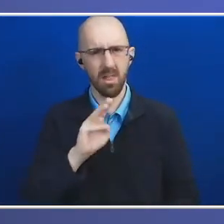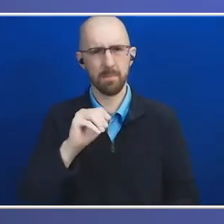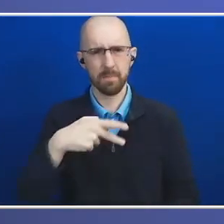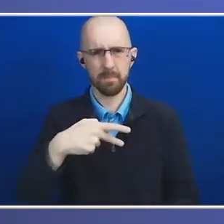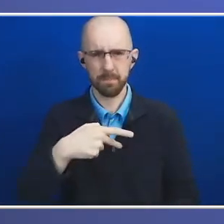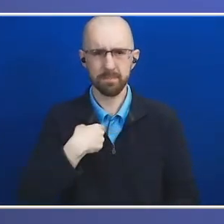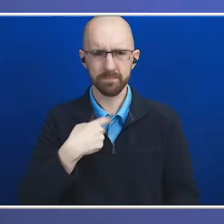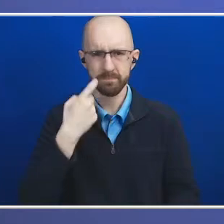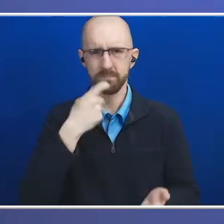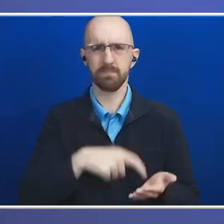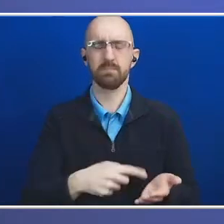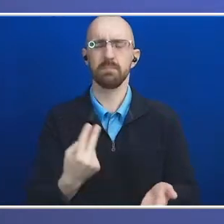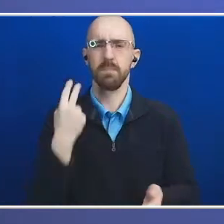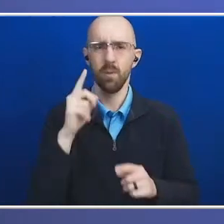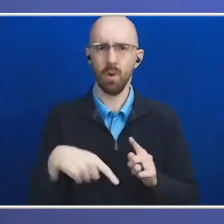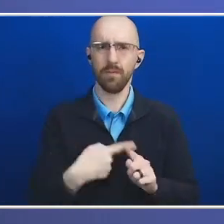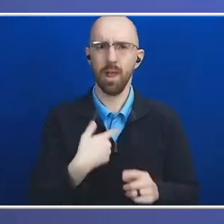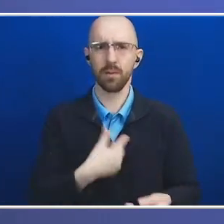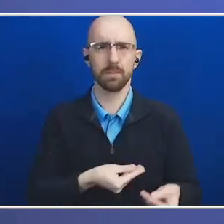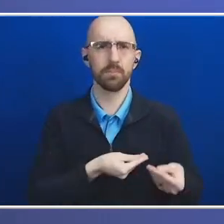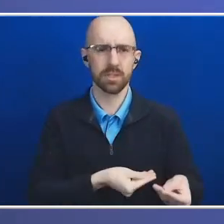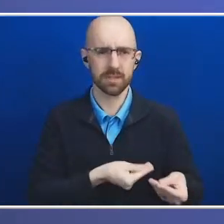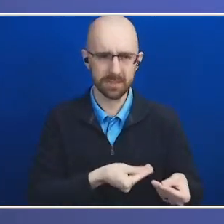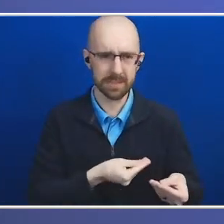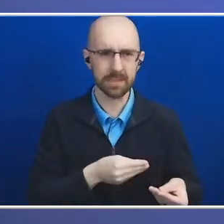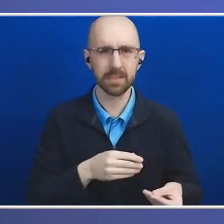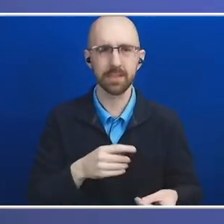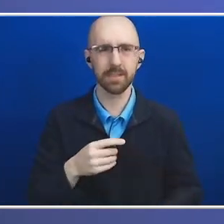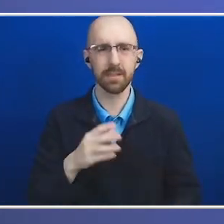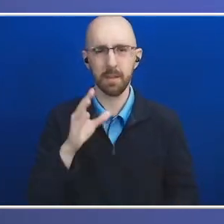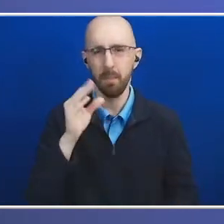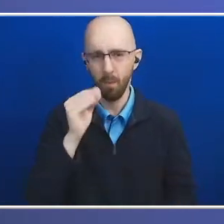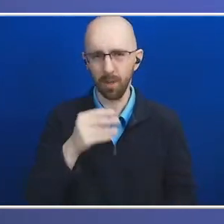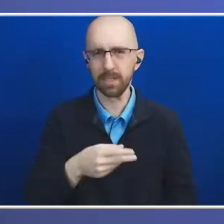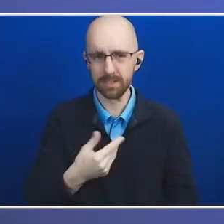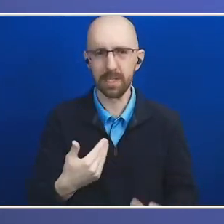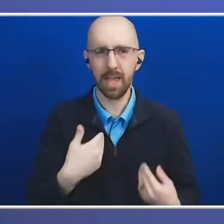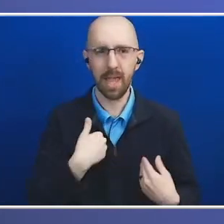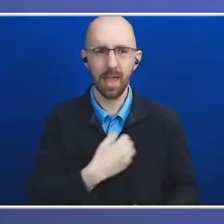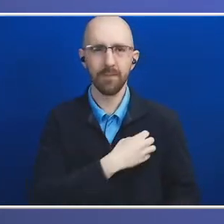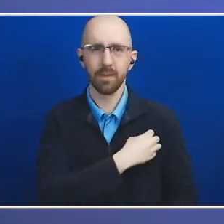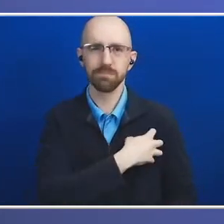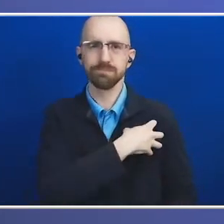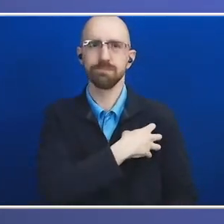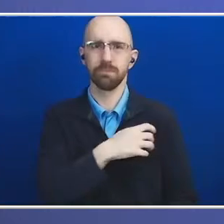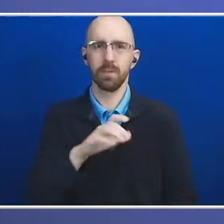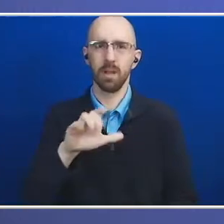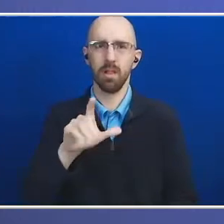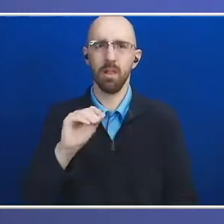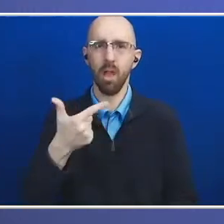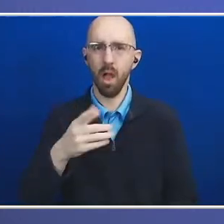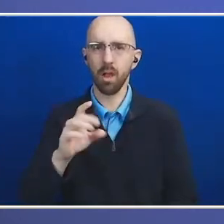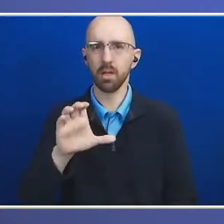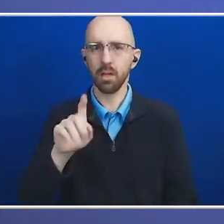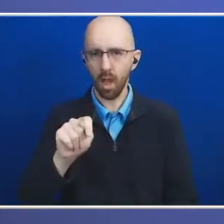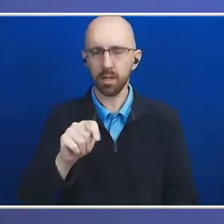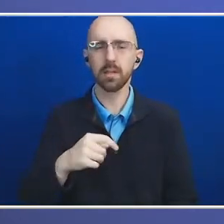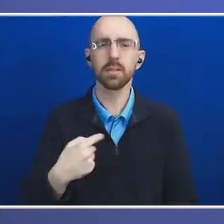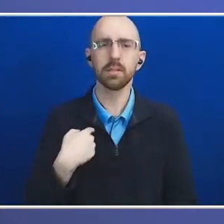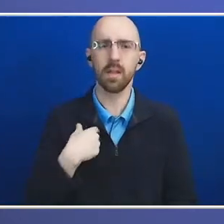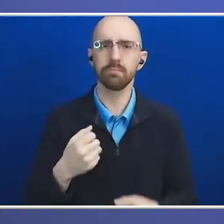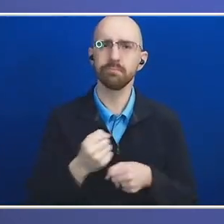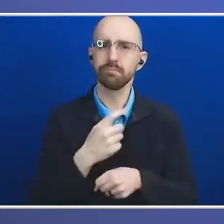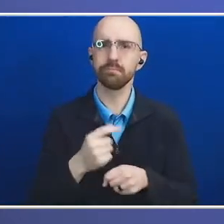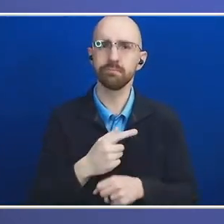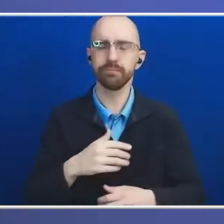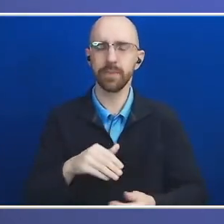was breastfeeding our boys and having a clogged duct. And so I had my yearly physical with my family physician